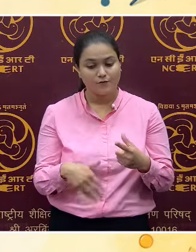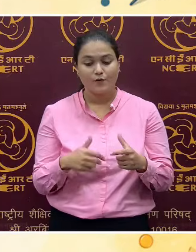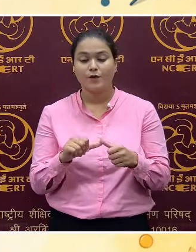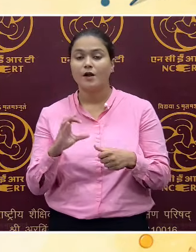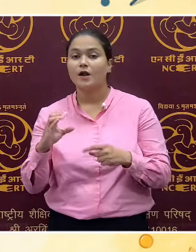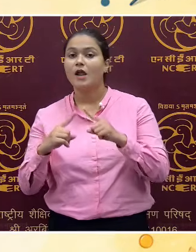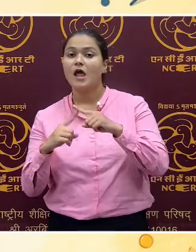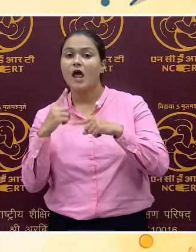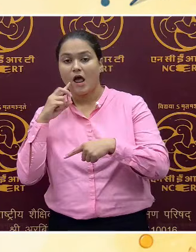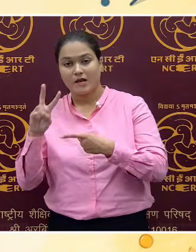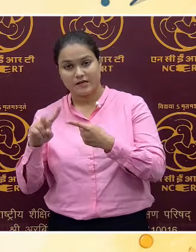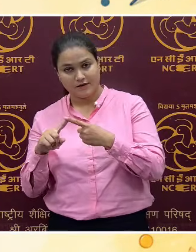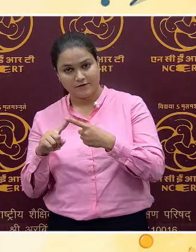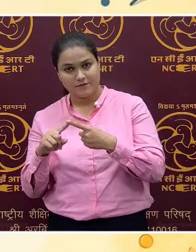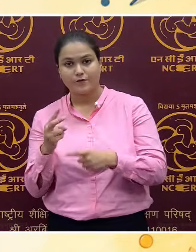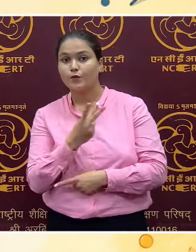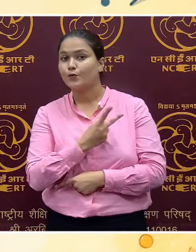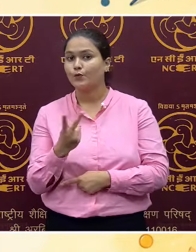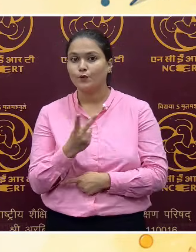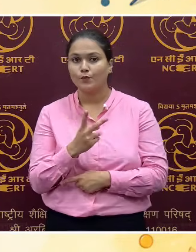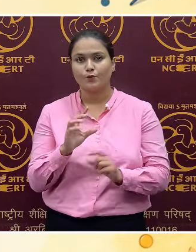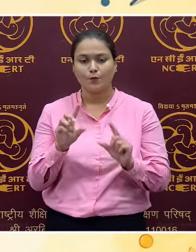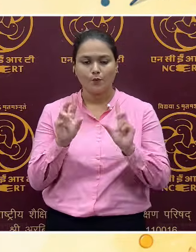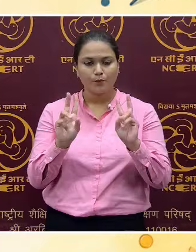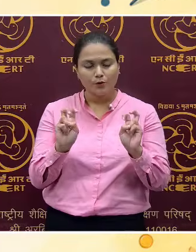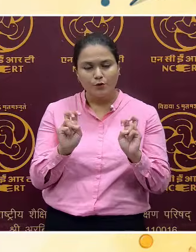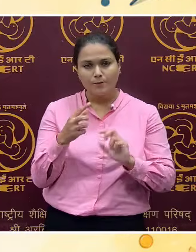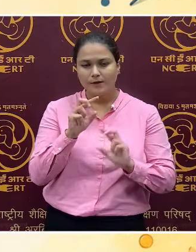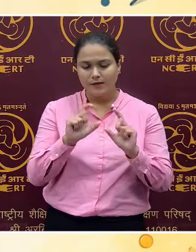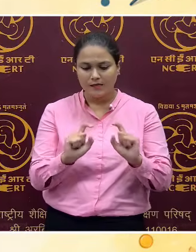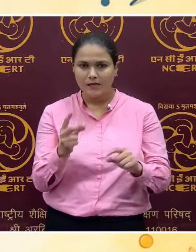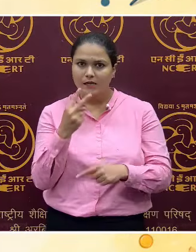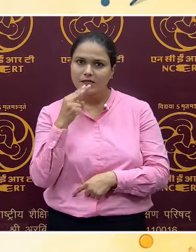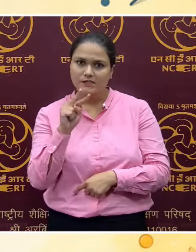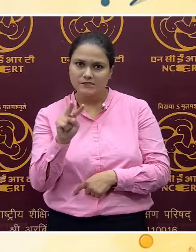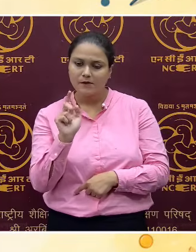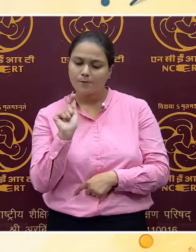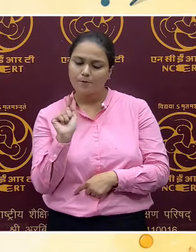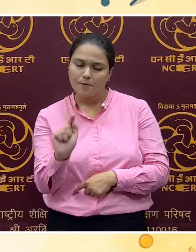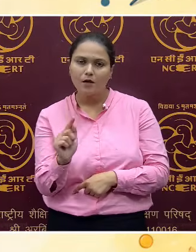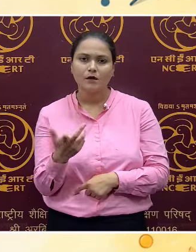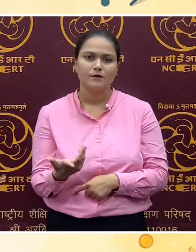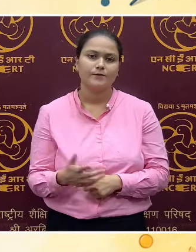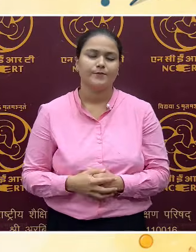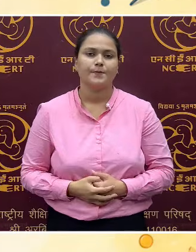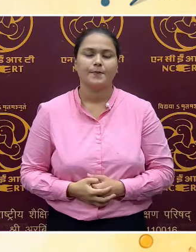conversion. So, it is loading right now.